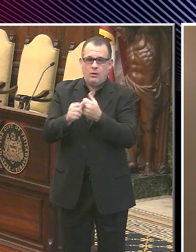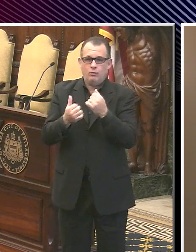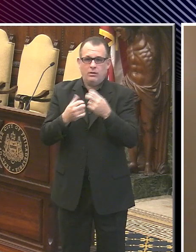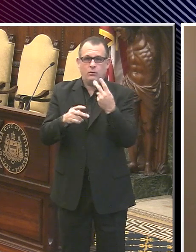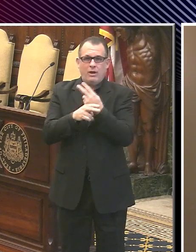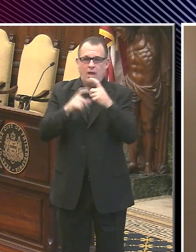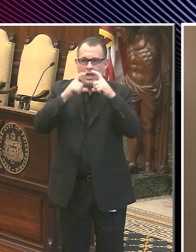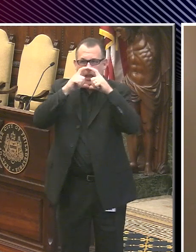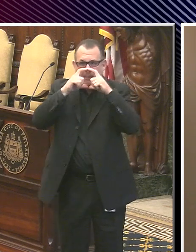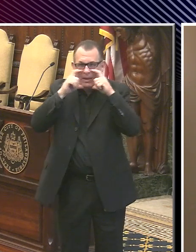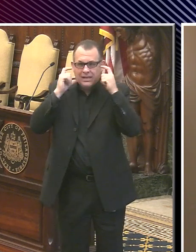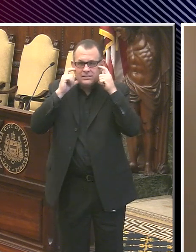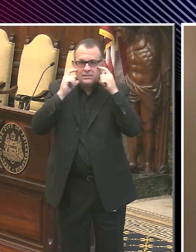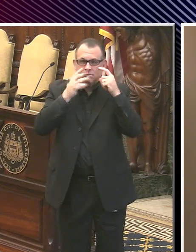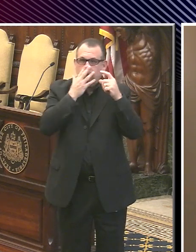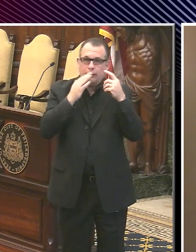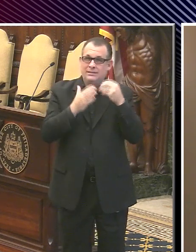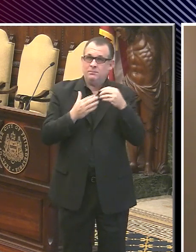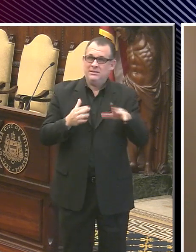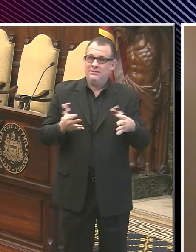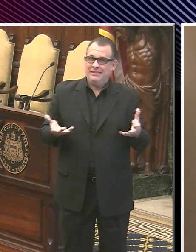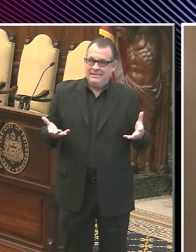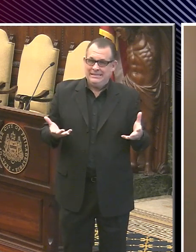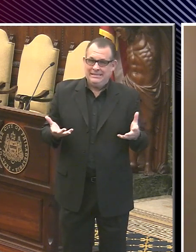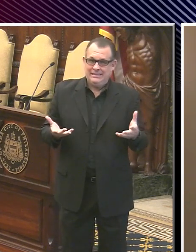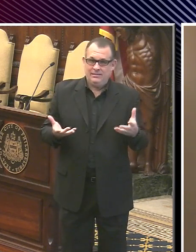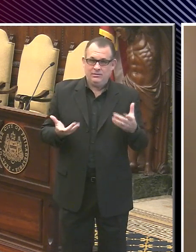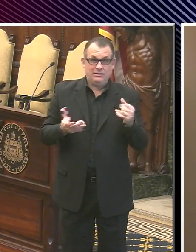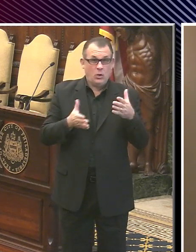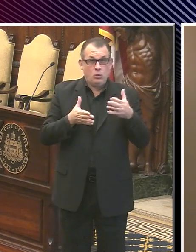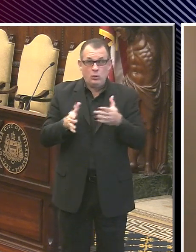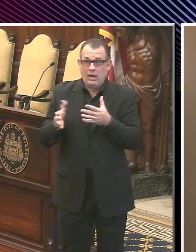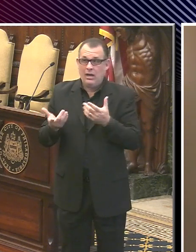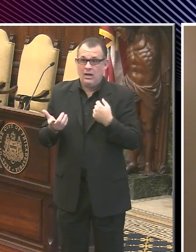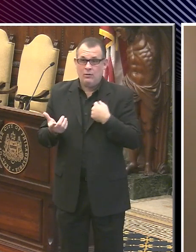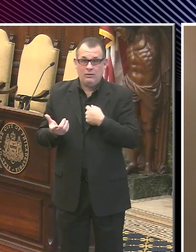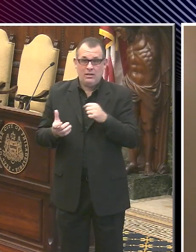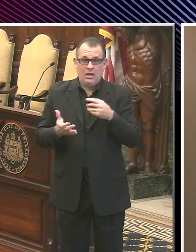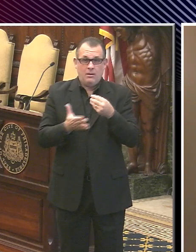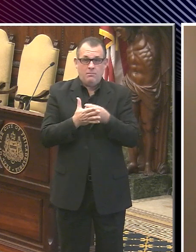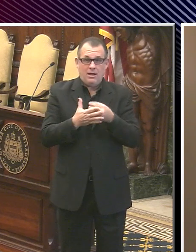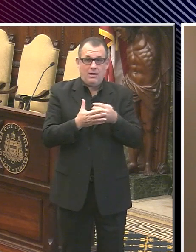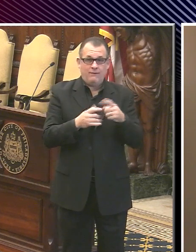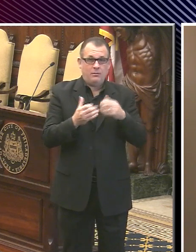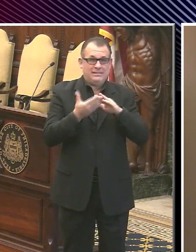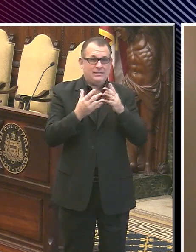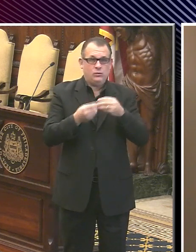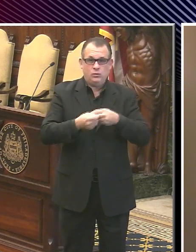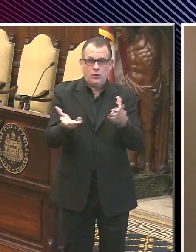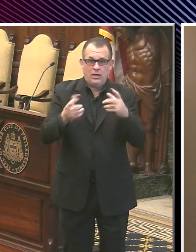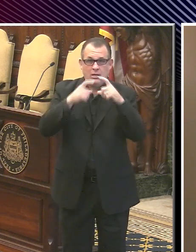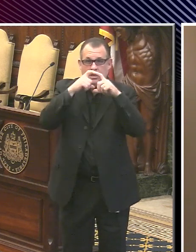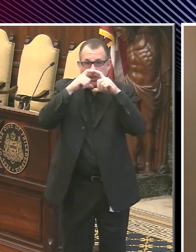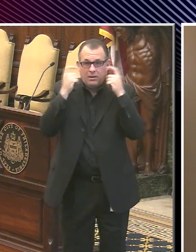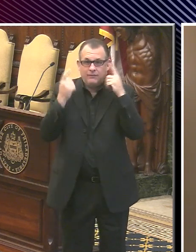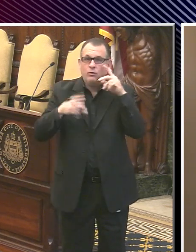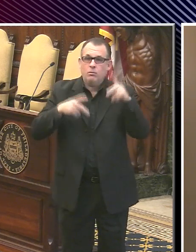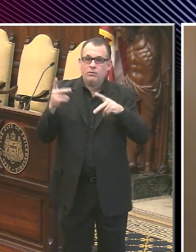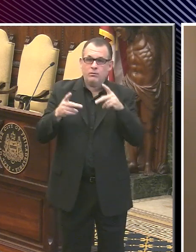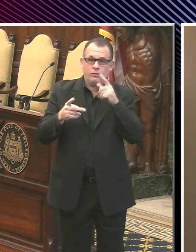that they're costly. And is there any way or any plan from the city to issue masks for the public for